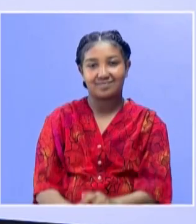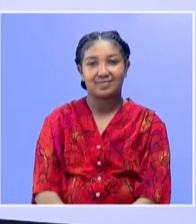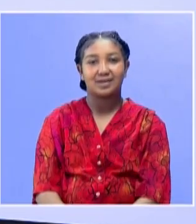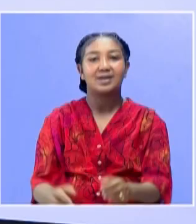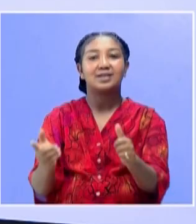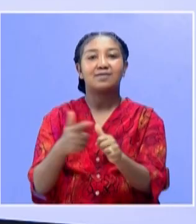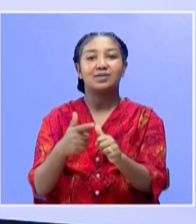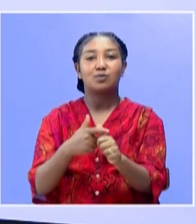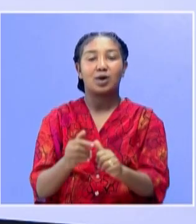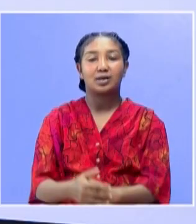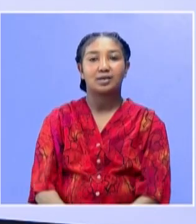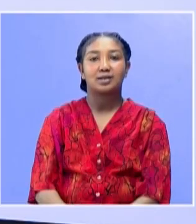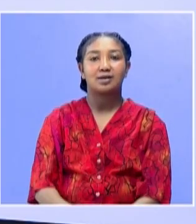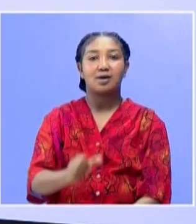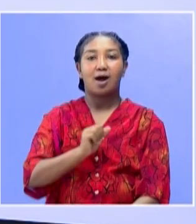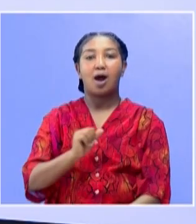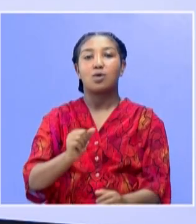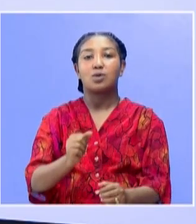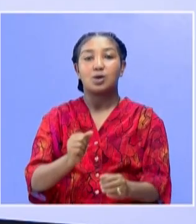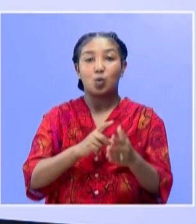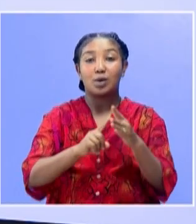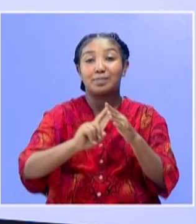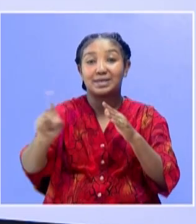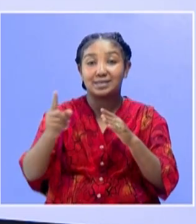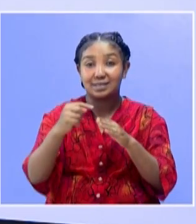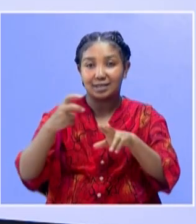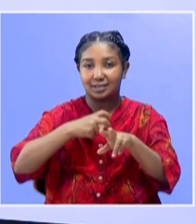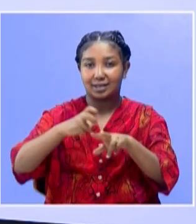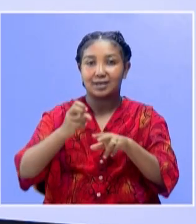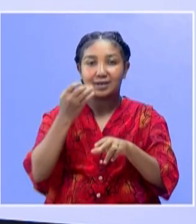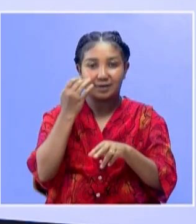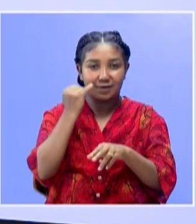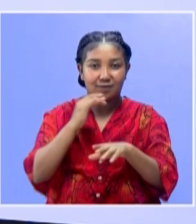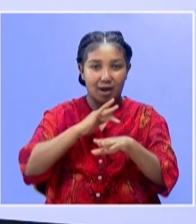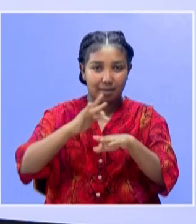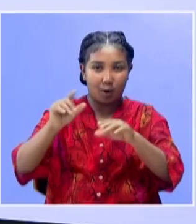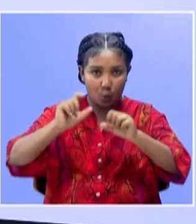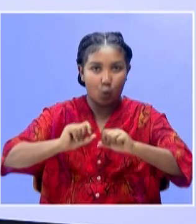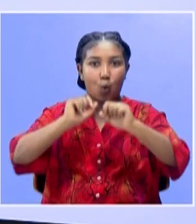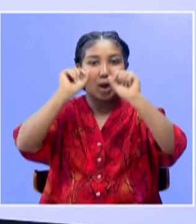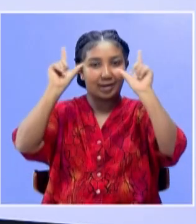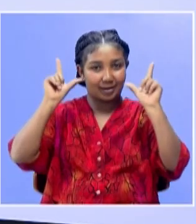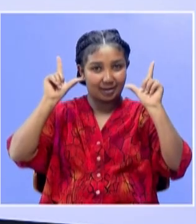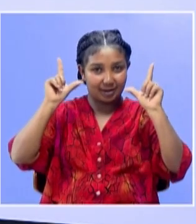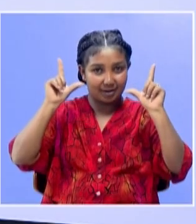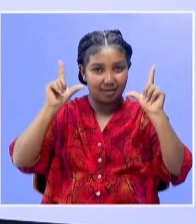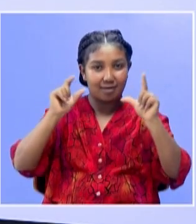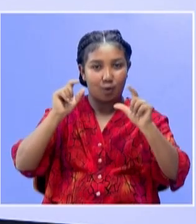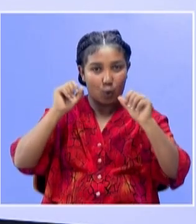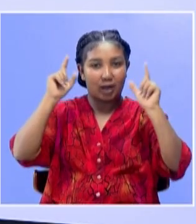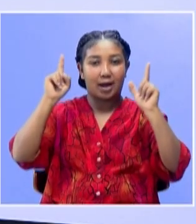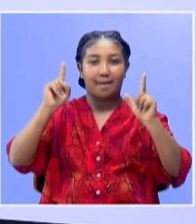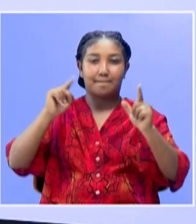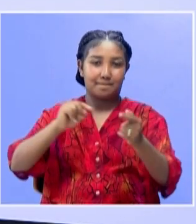The first one, I will miss the train if I blank. Wake is our verb, up